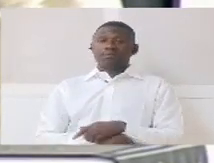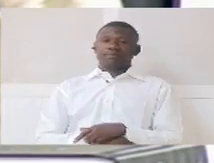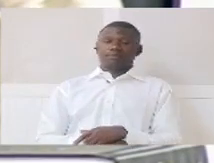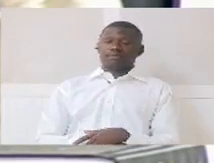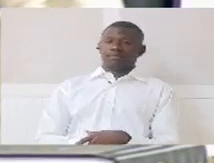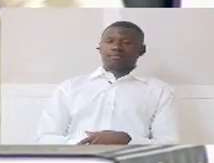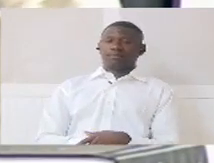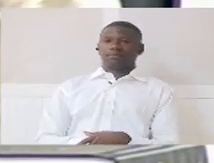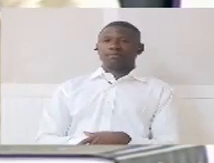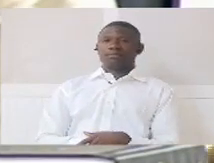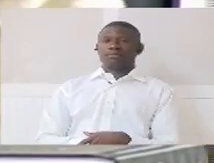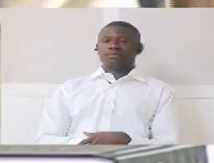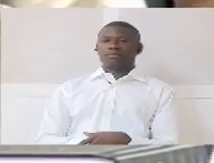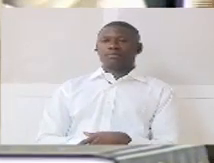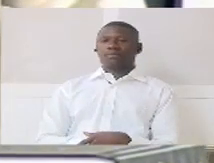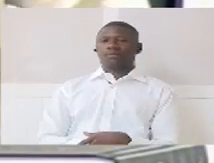lady, so